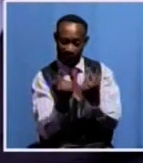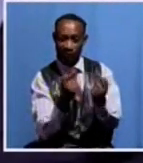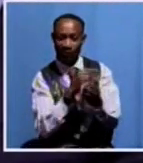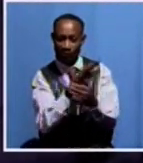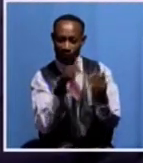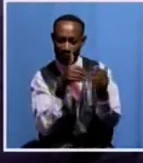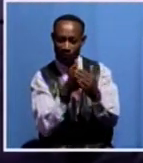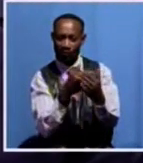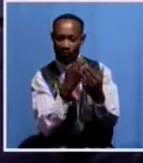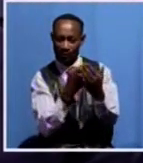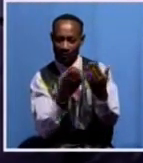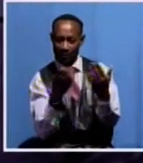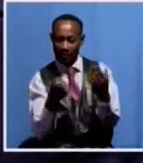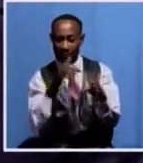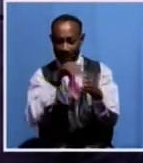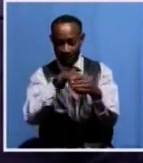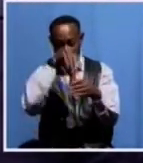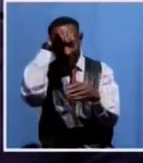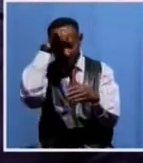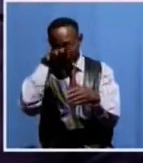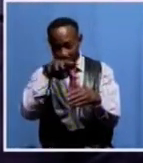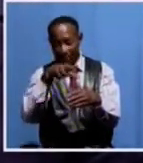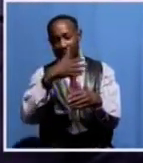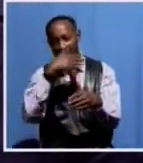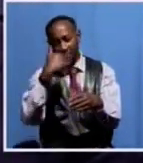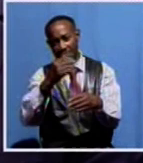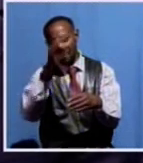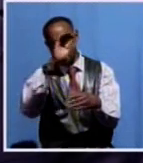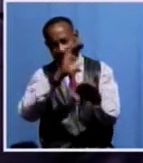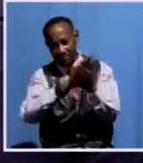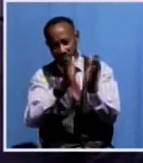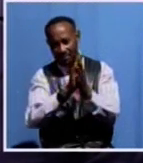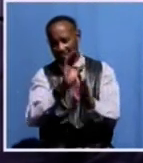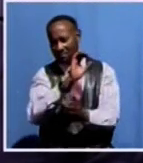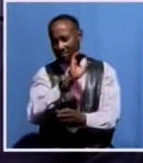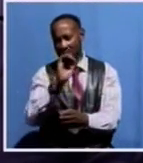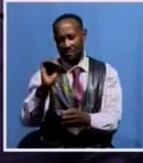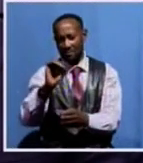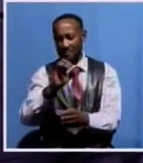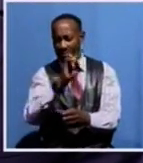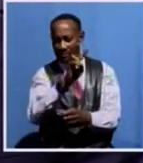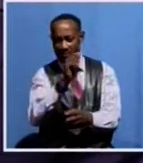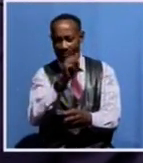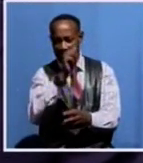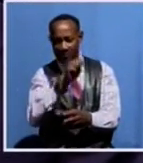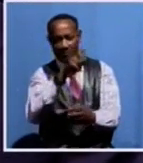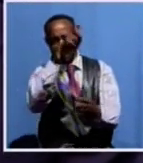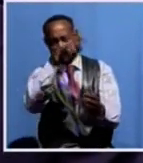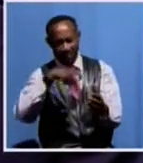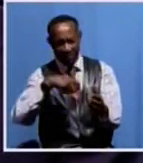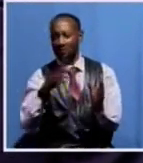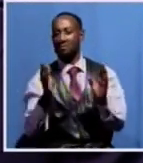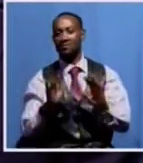equipment, for the mining industry, we'll simply zero rate. So I don't collect VAT from them and therefore have no obligation to give them back the